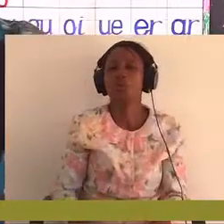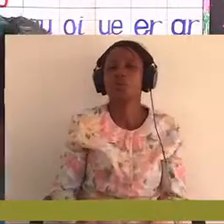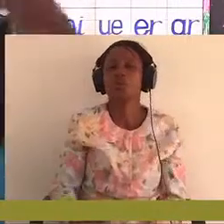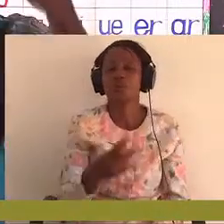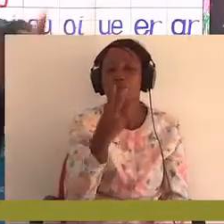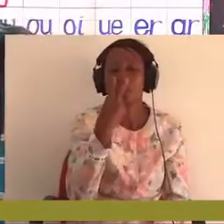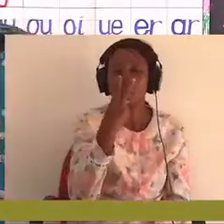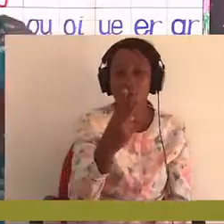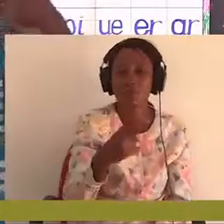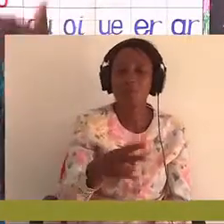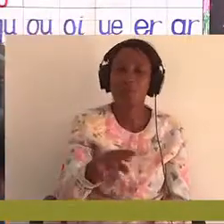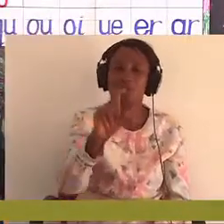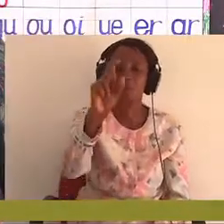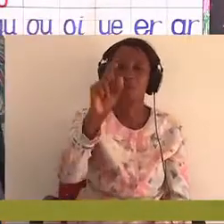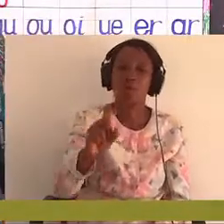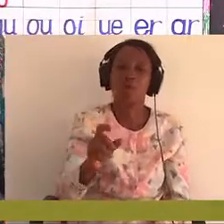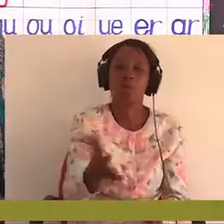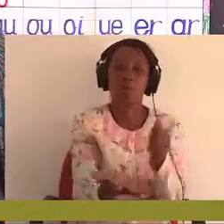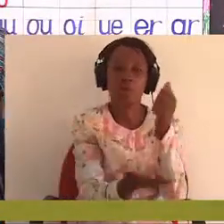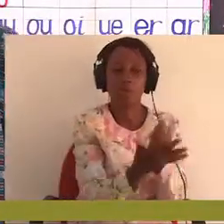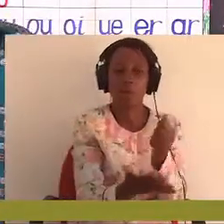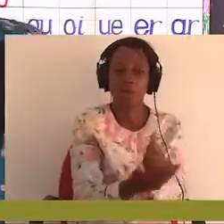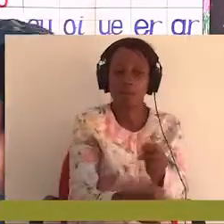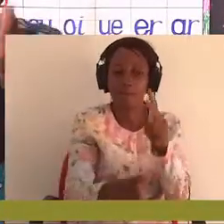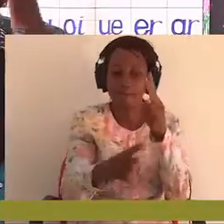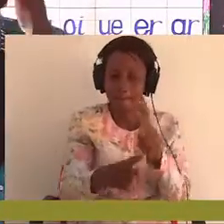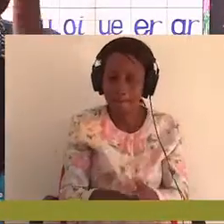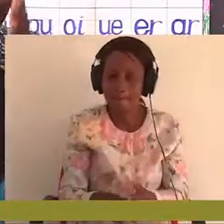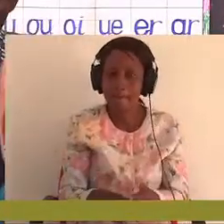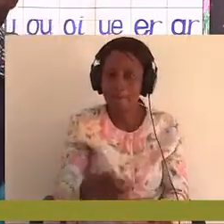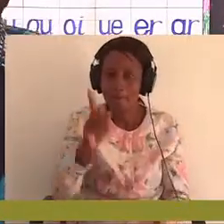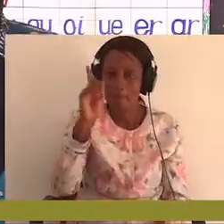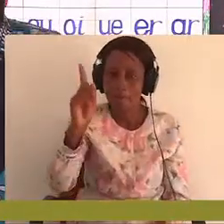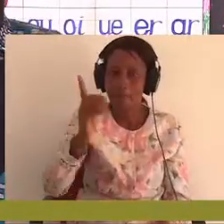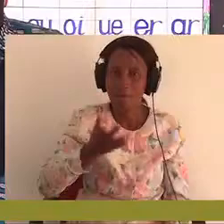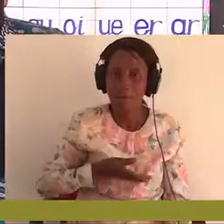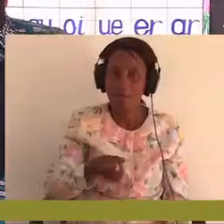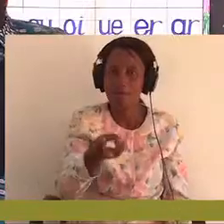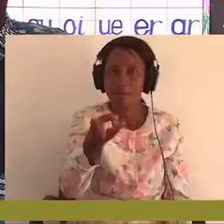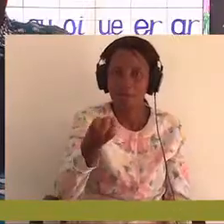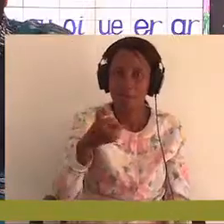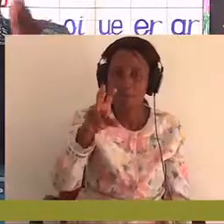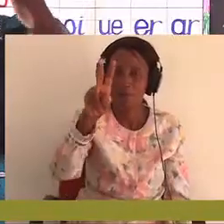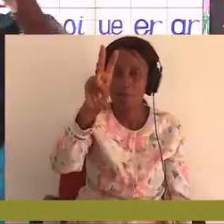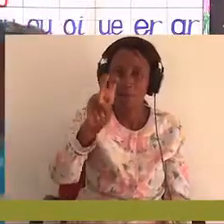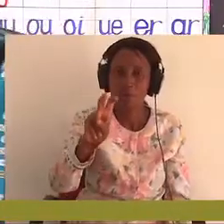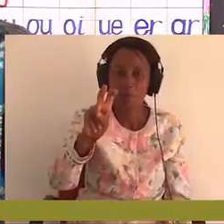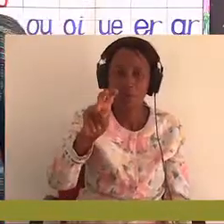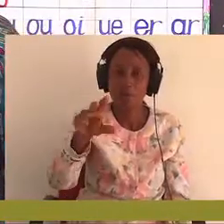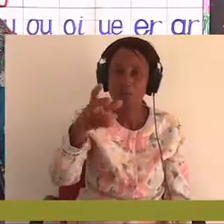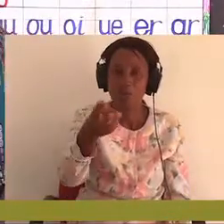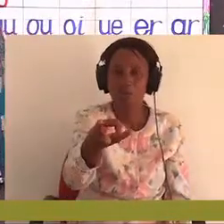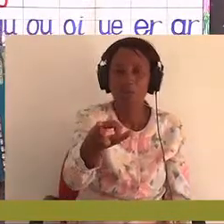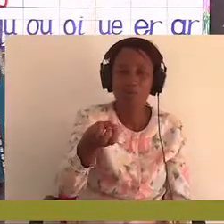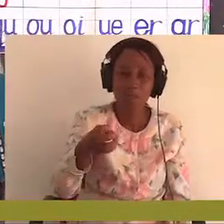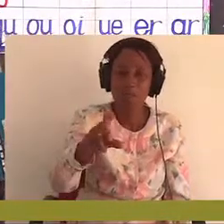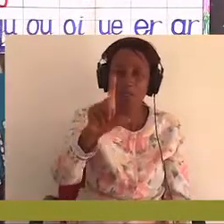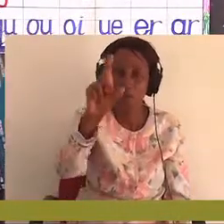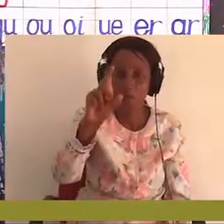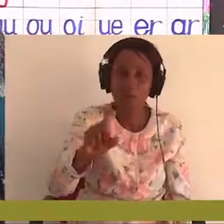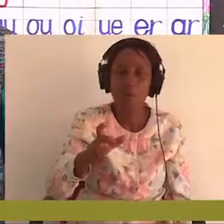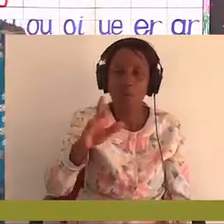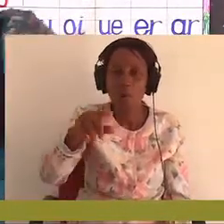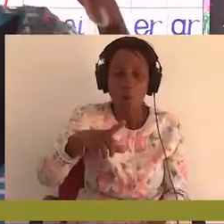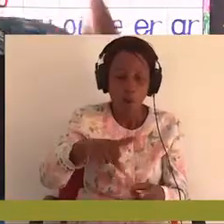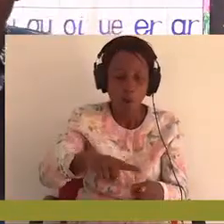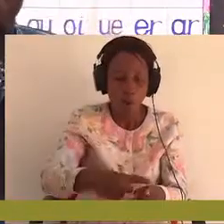look at your word bank carefully. If you have 30 words, or if you have 20 words in your word bank, or